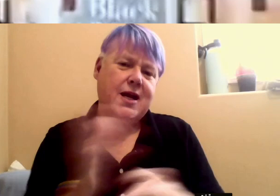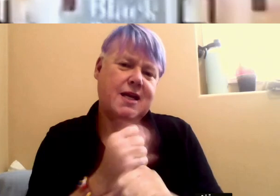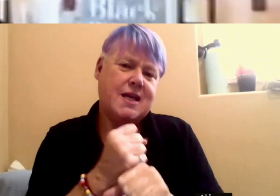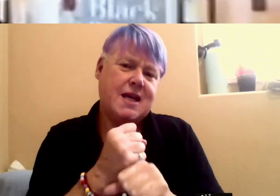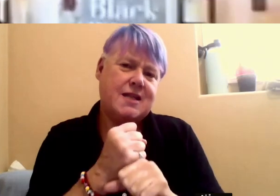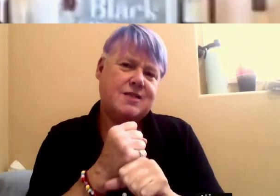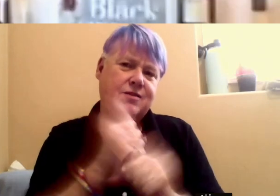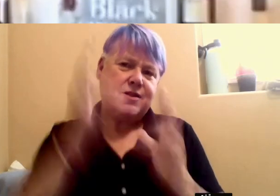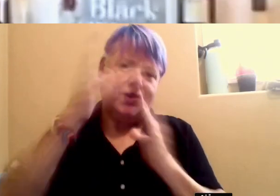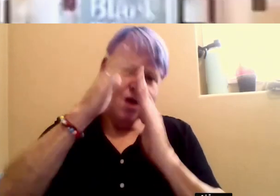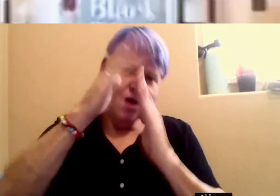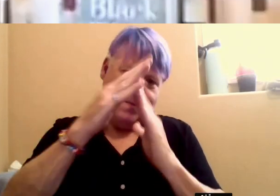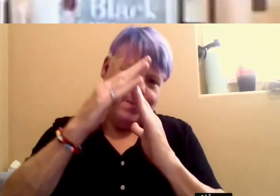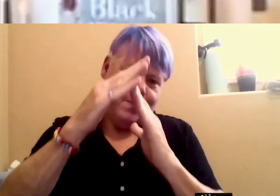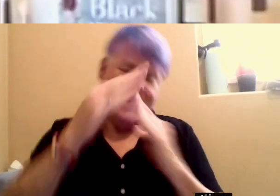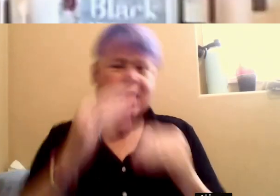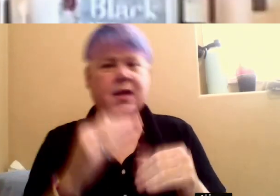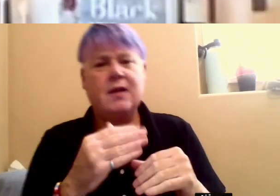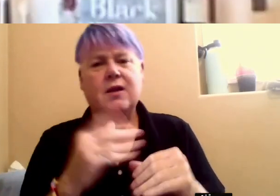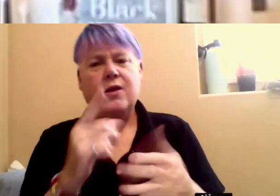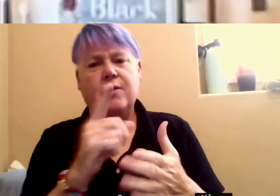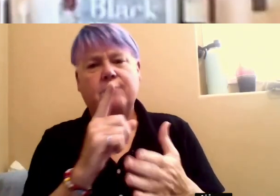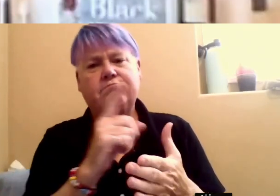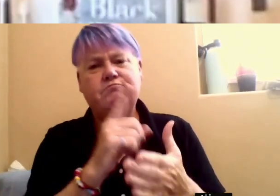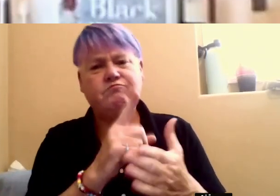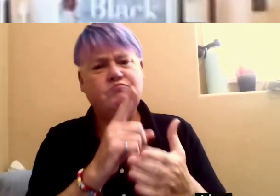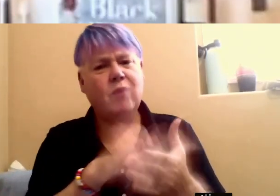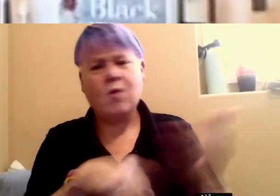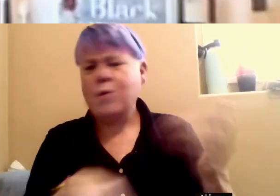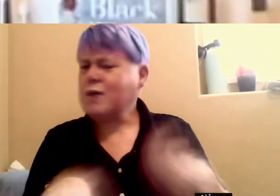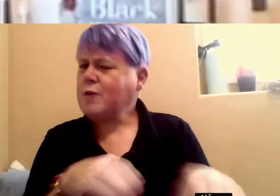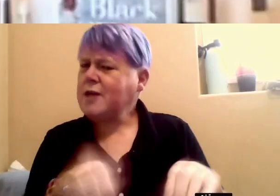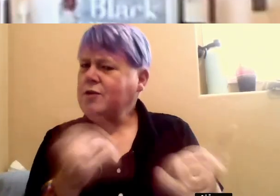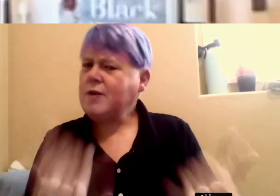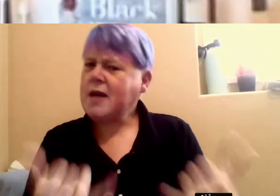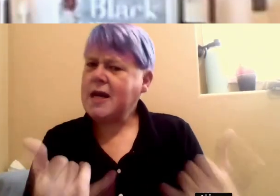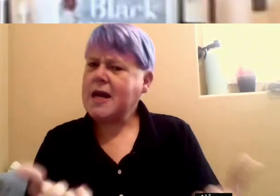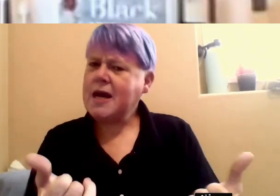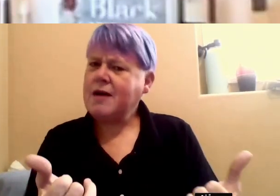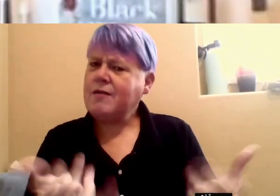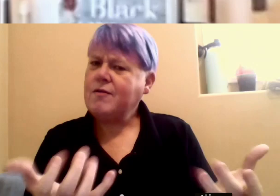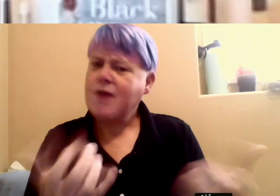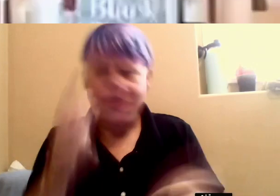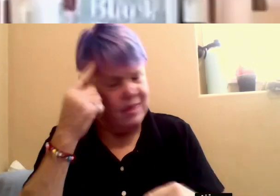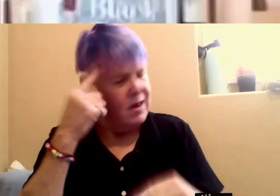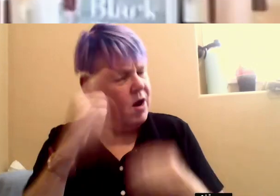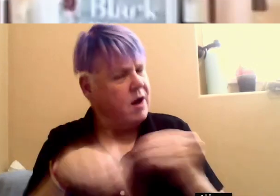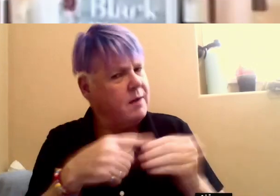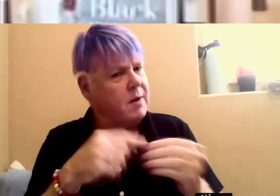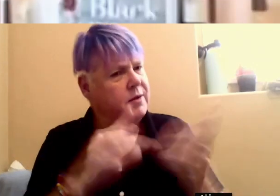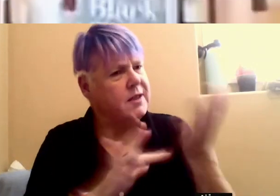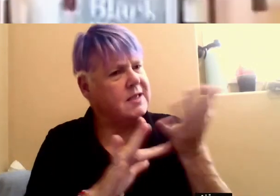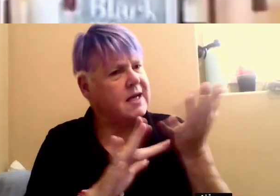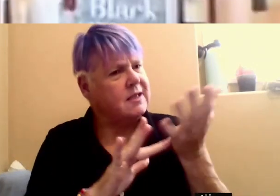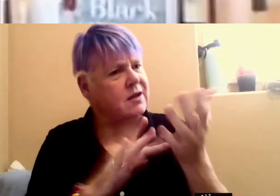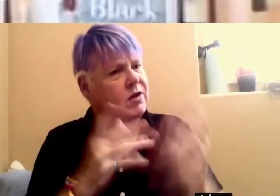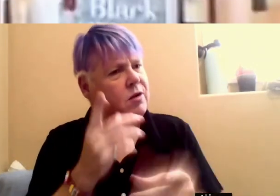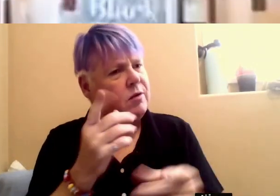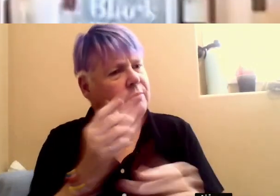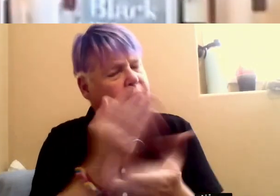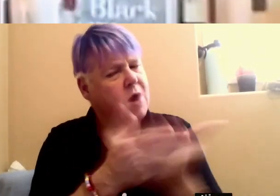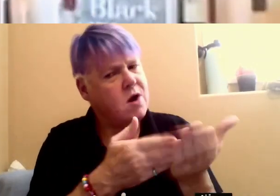climax, and what's the denouement and all that. So I thought structurally about all of that and technically about